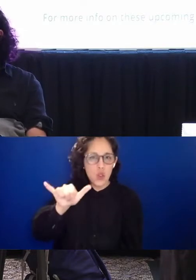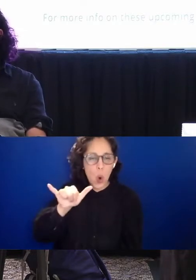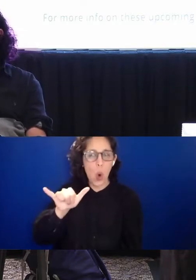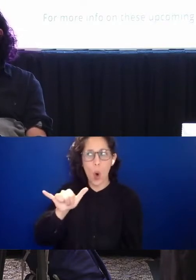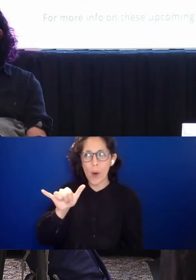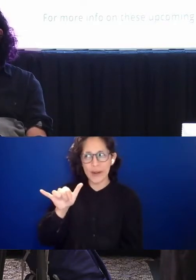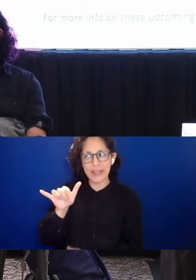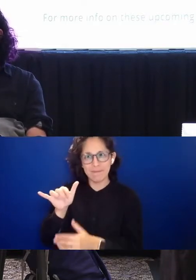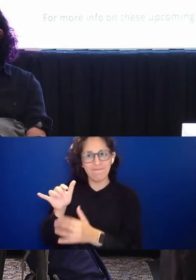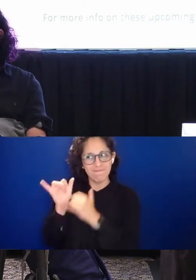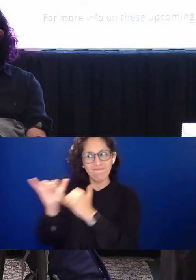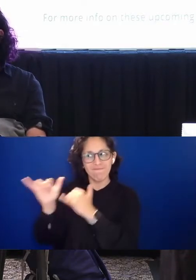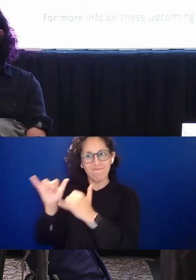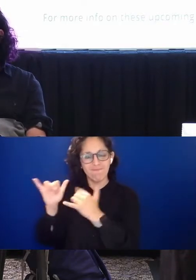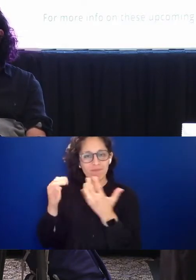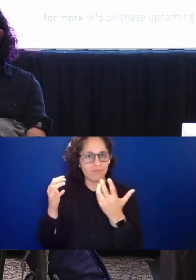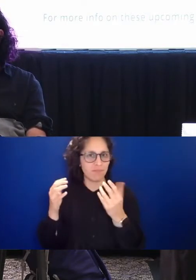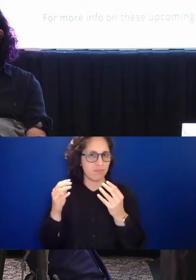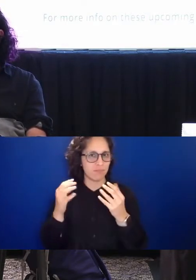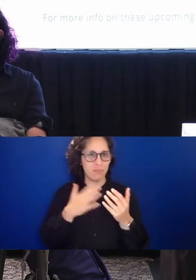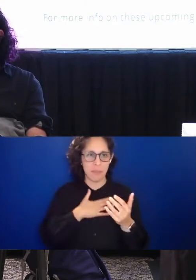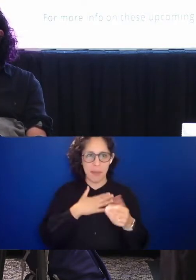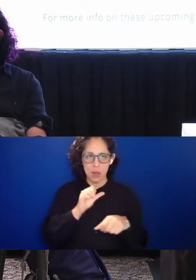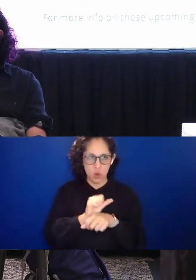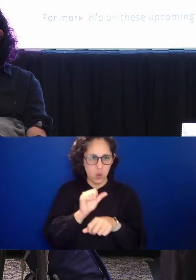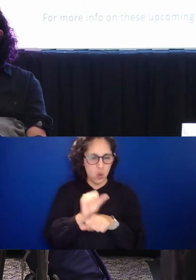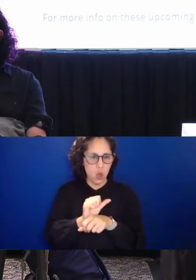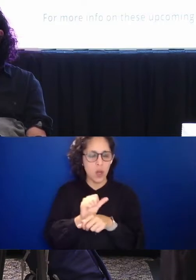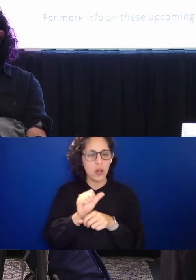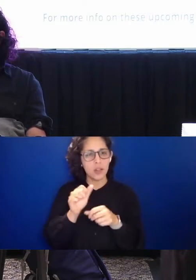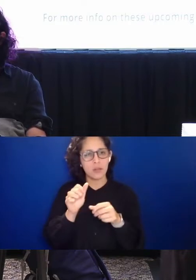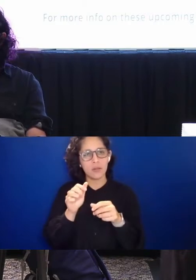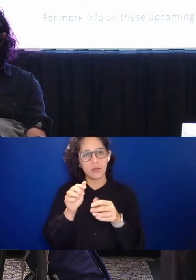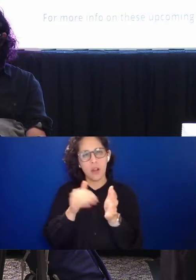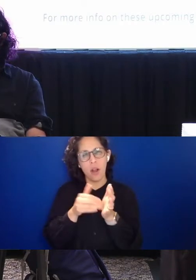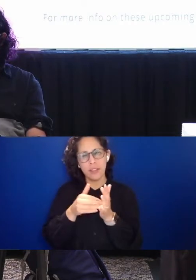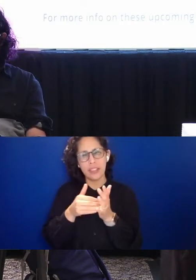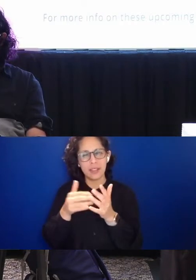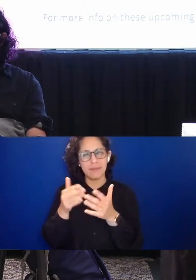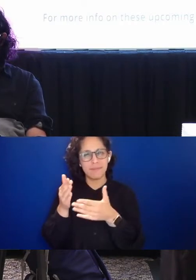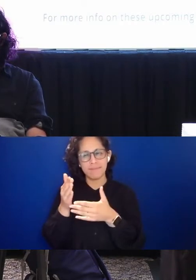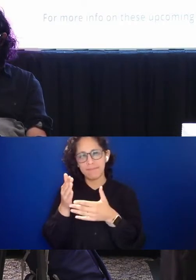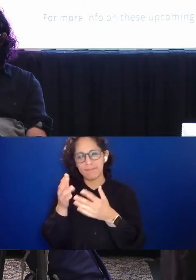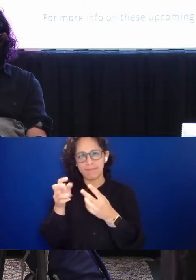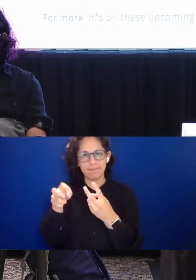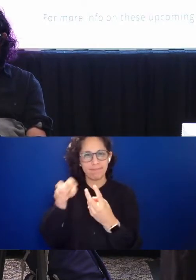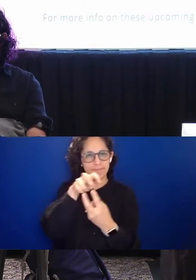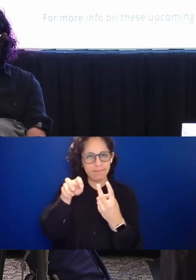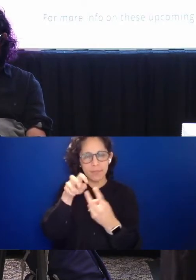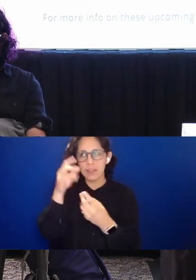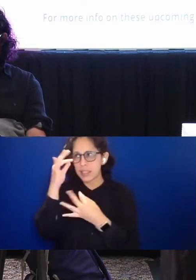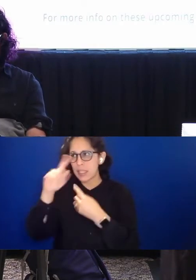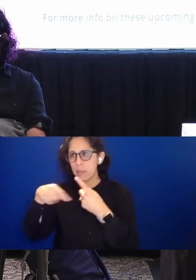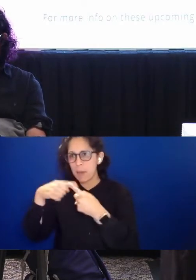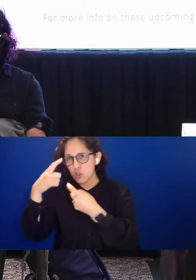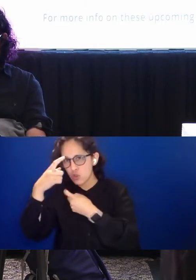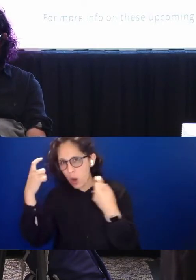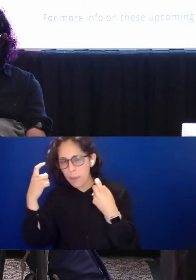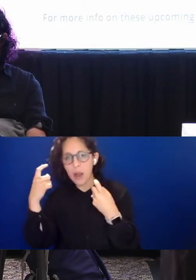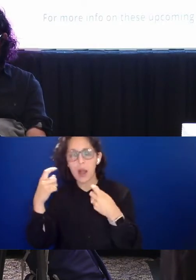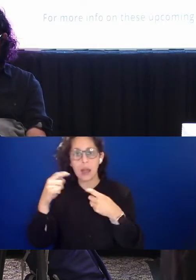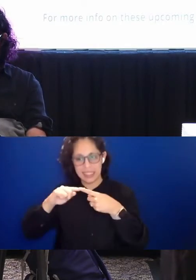I'm interested in a lot of my work kind of ping-pongs between thinking about cycles of trauma and ambiguous grief and how we break those